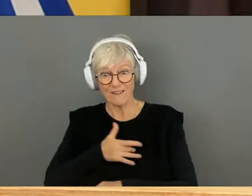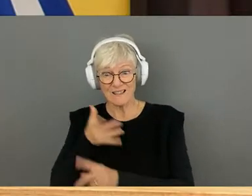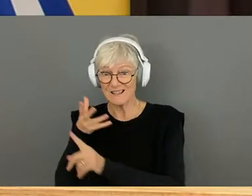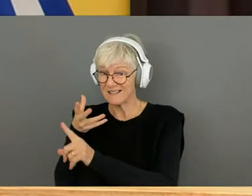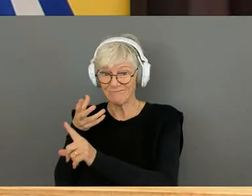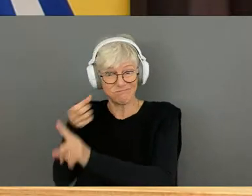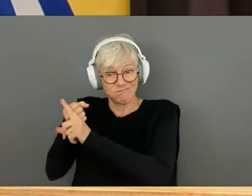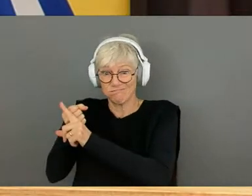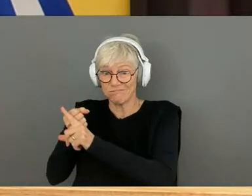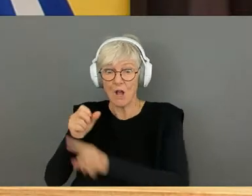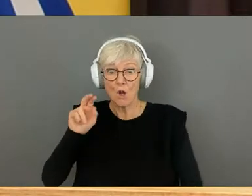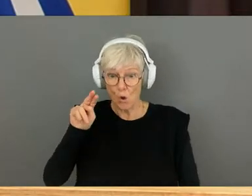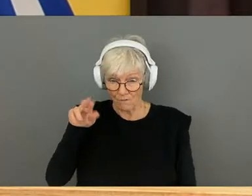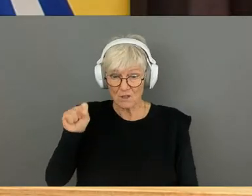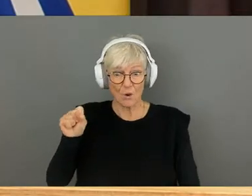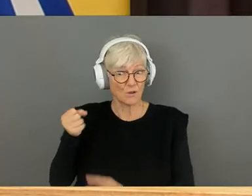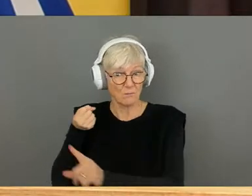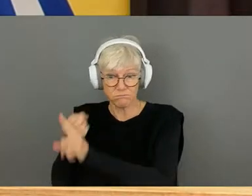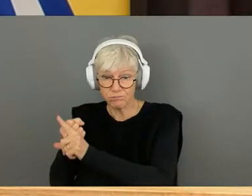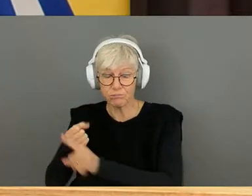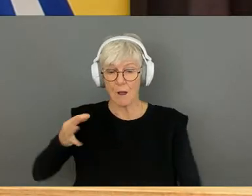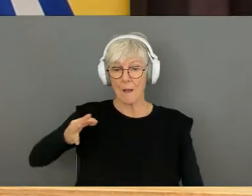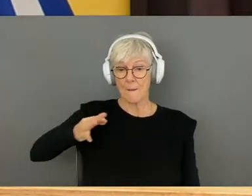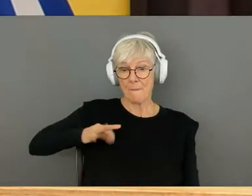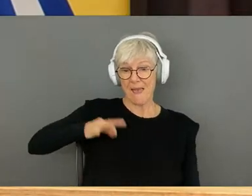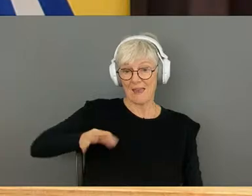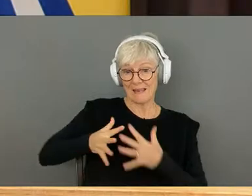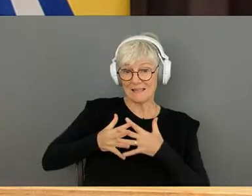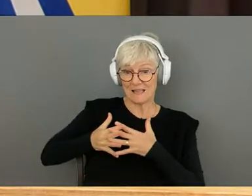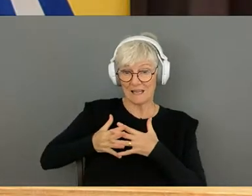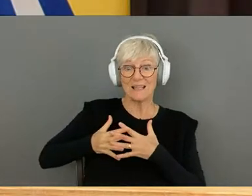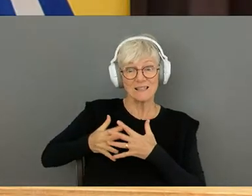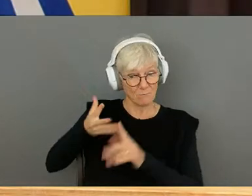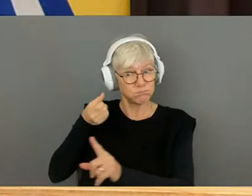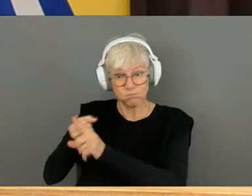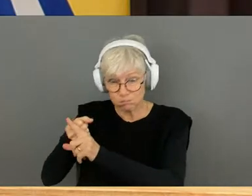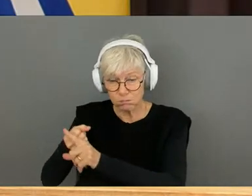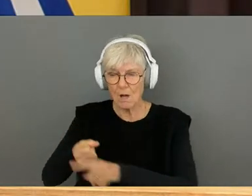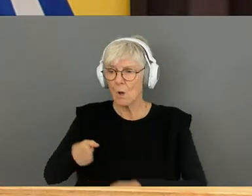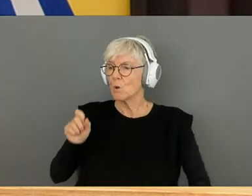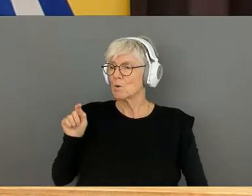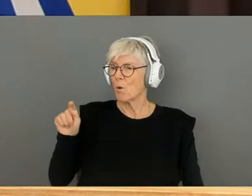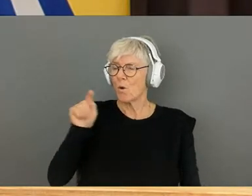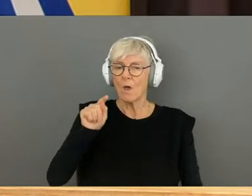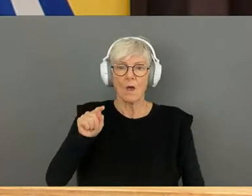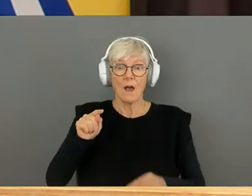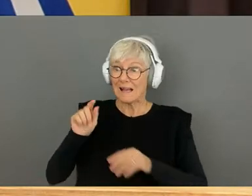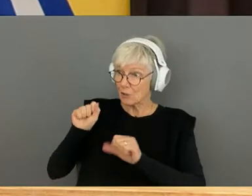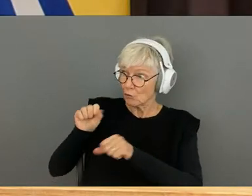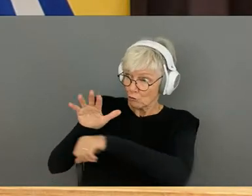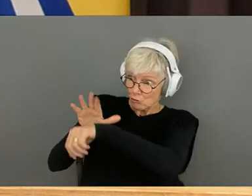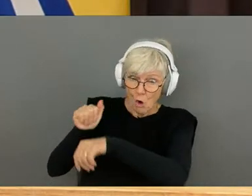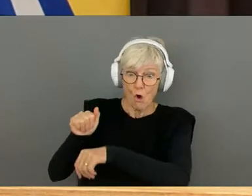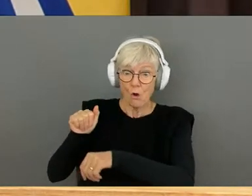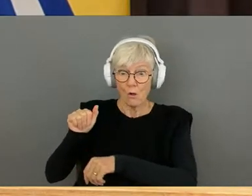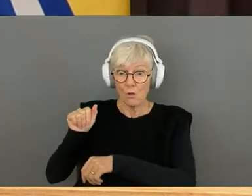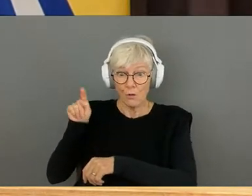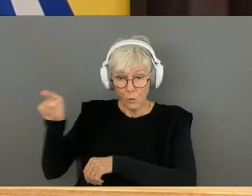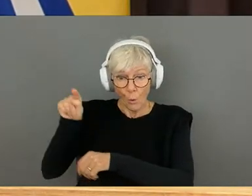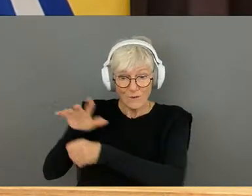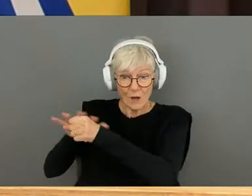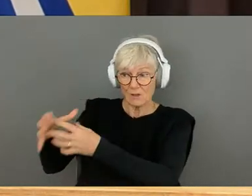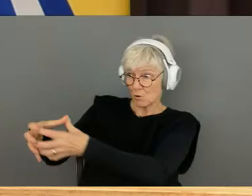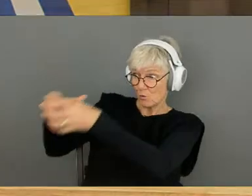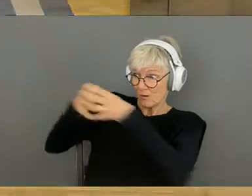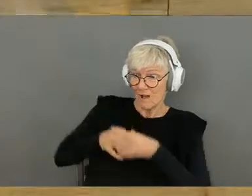significantly impacted, Maine was significantly impacted. So, getting additional resources from those areas just wasn't possible at the beginning.